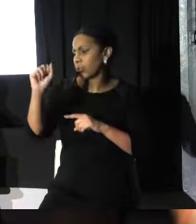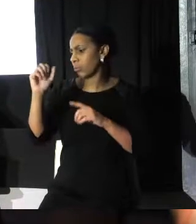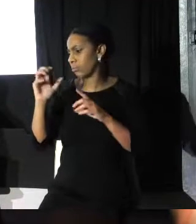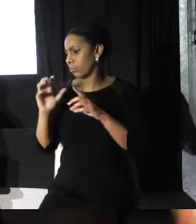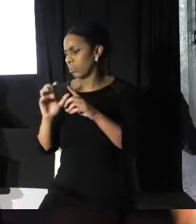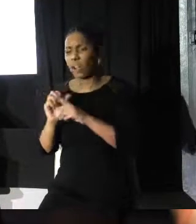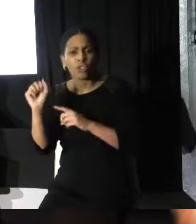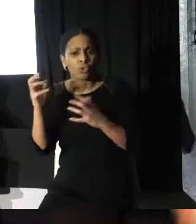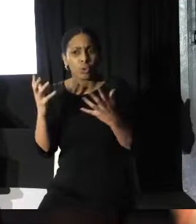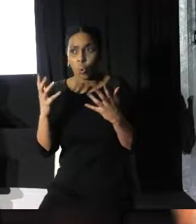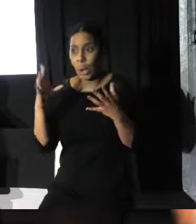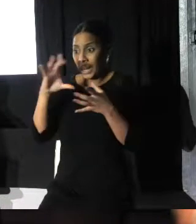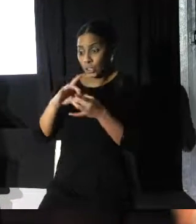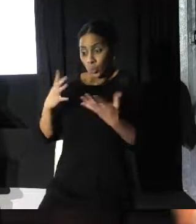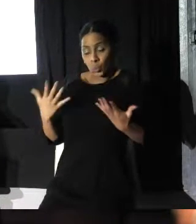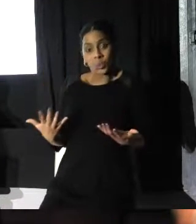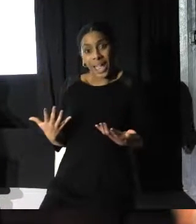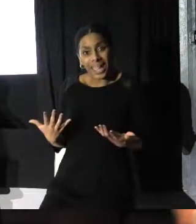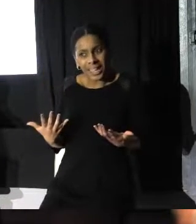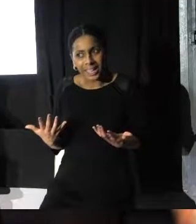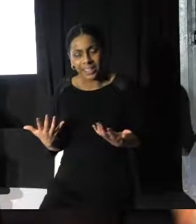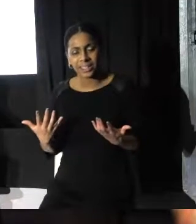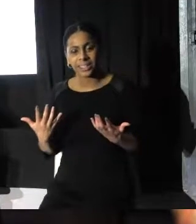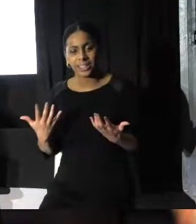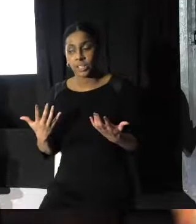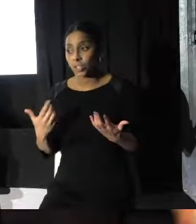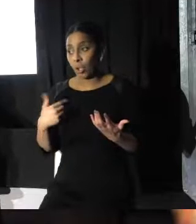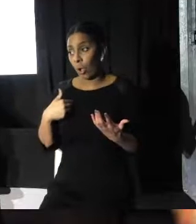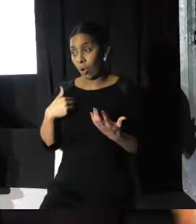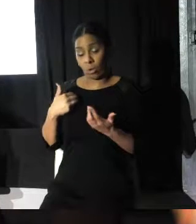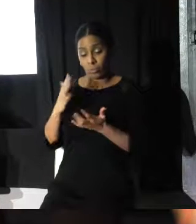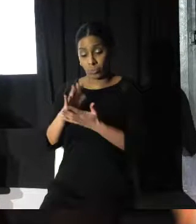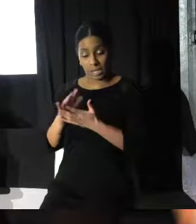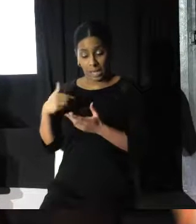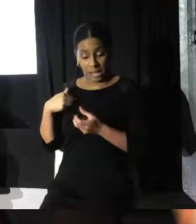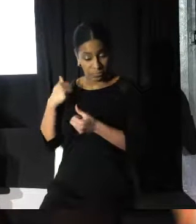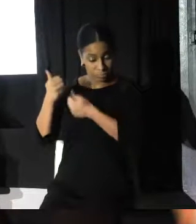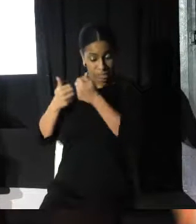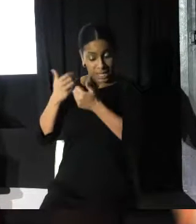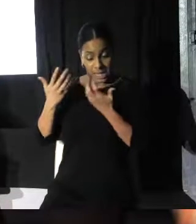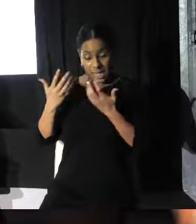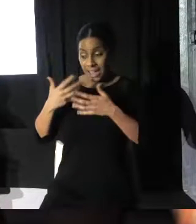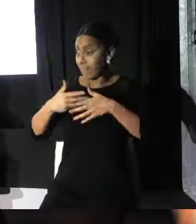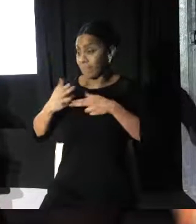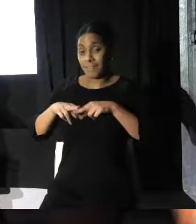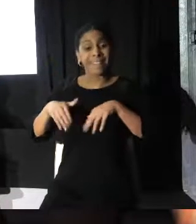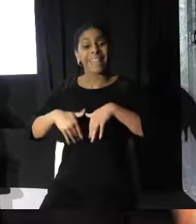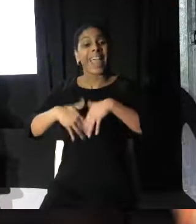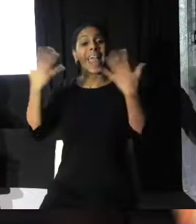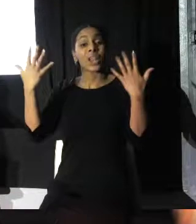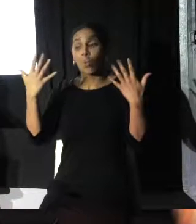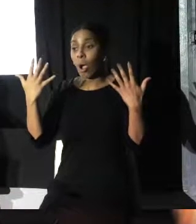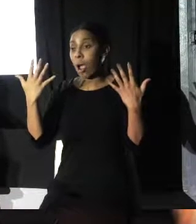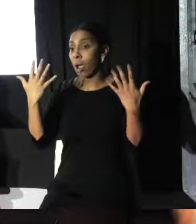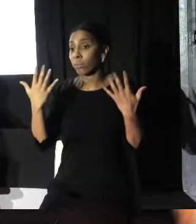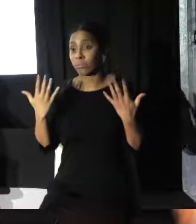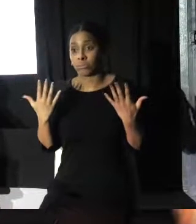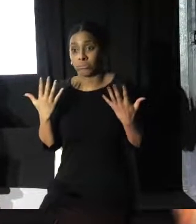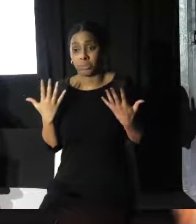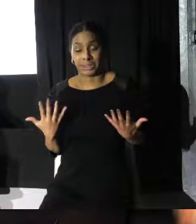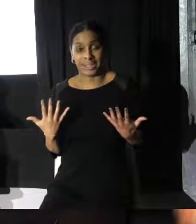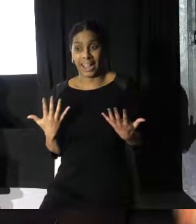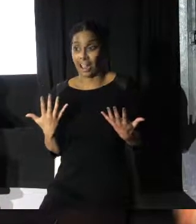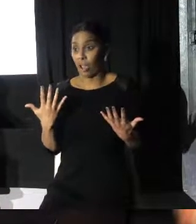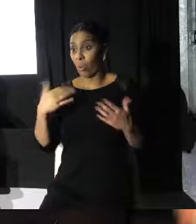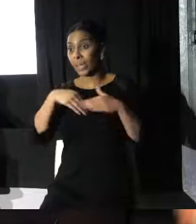about the present day. So yeah, I absolutely applaud anyone, you know, in the current situation